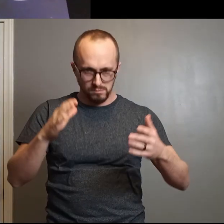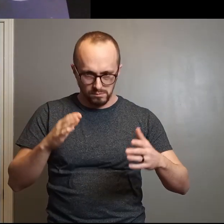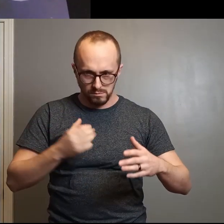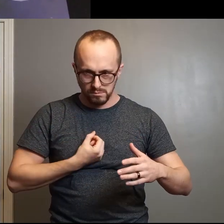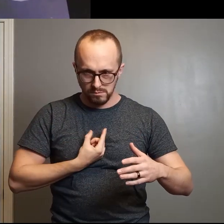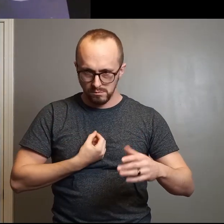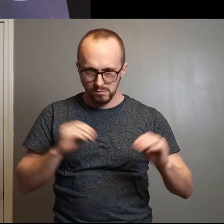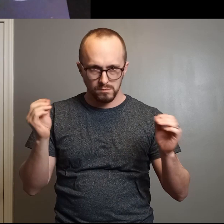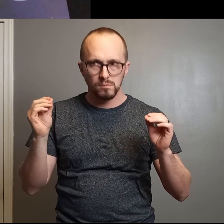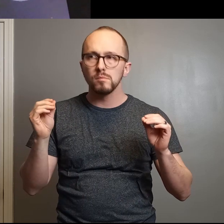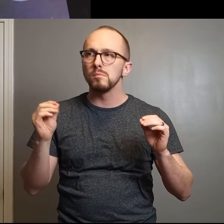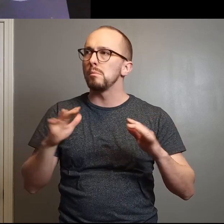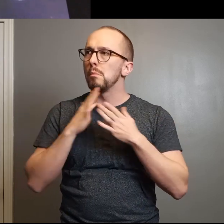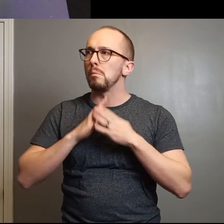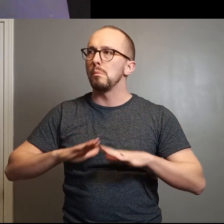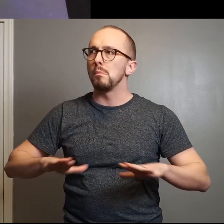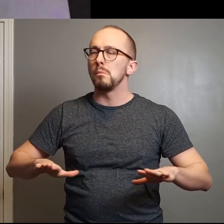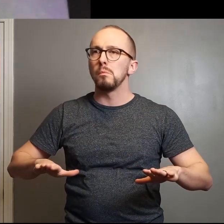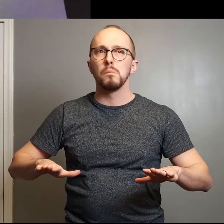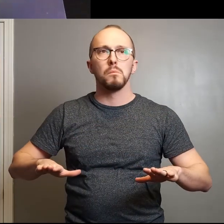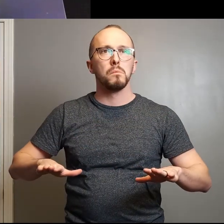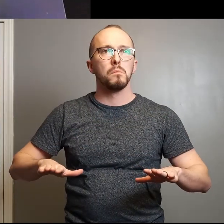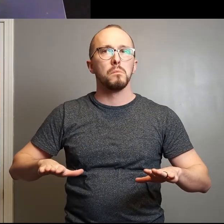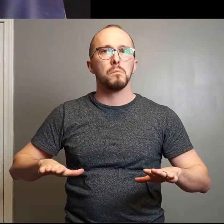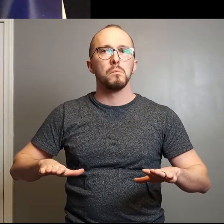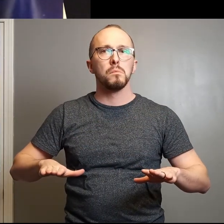hiccups left. Hic, hic, hic.